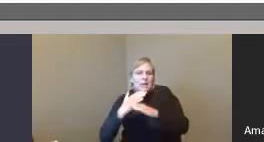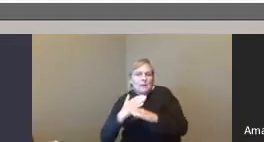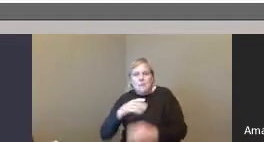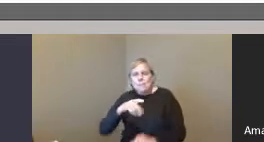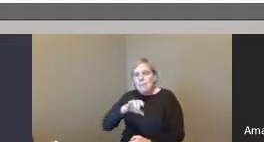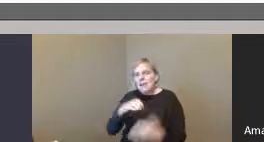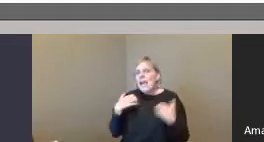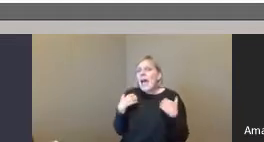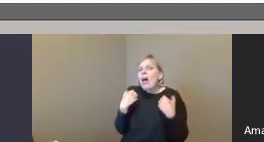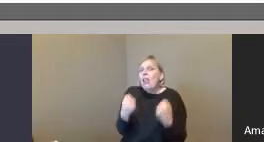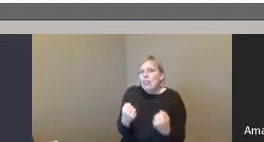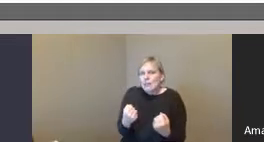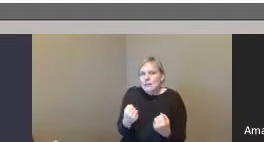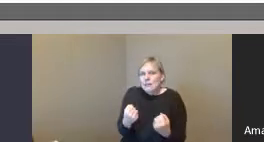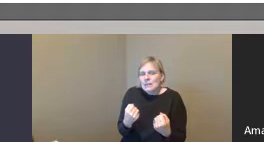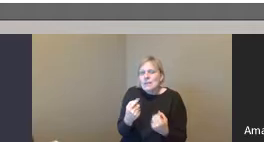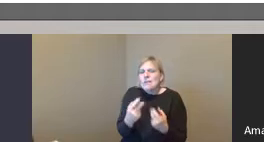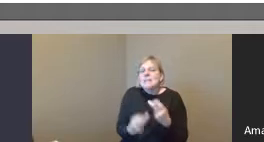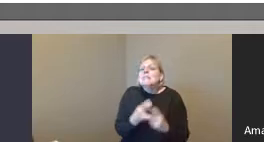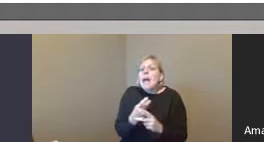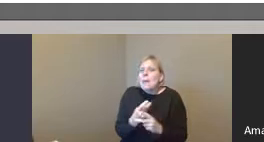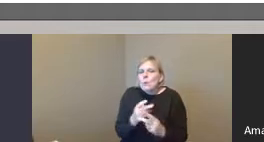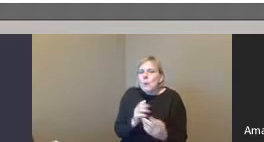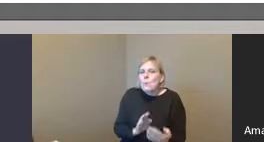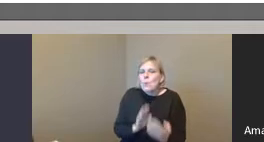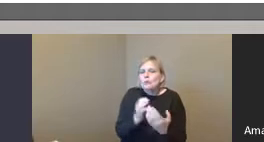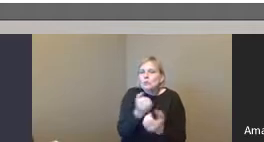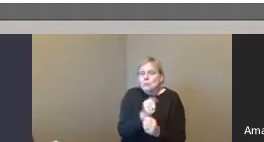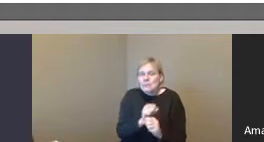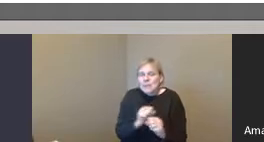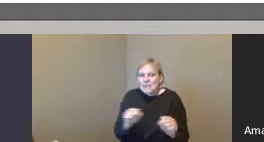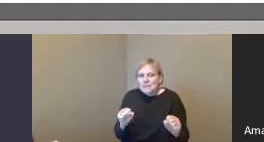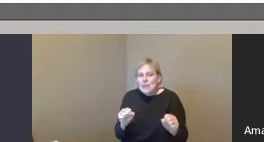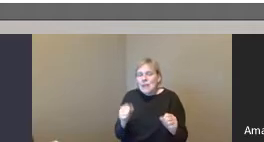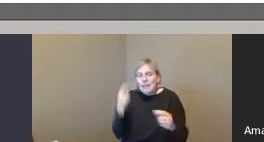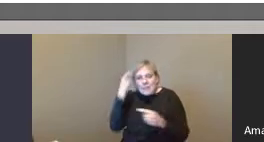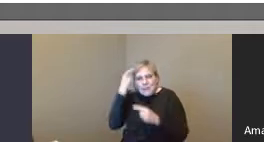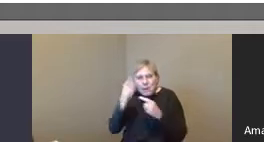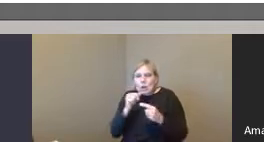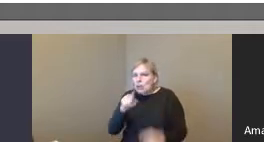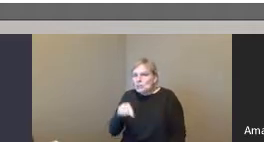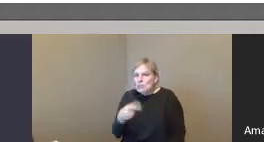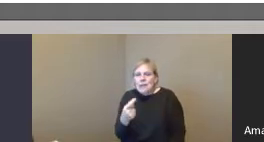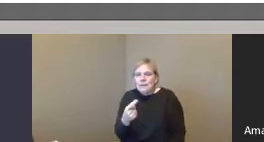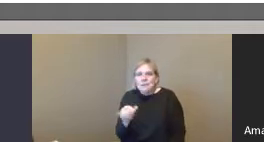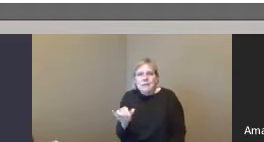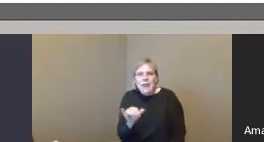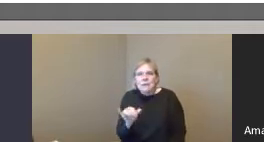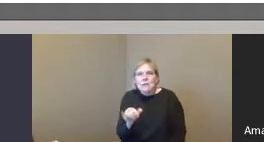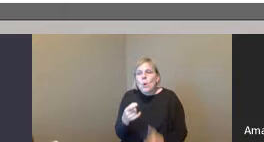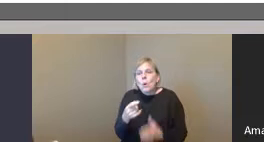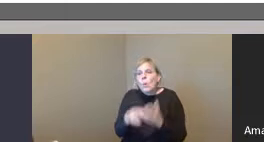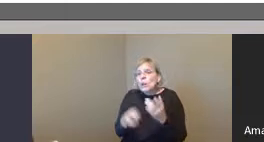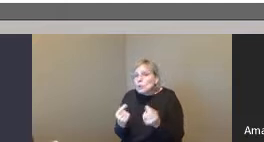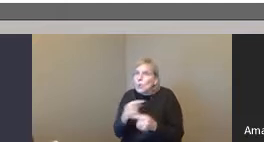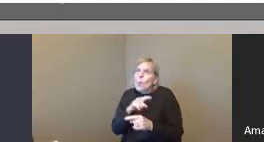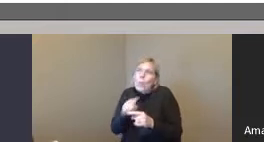health type of an approach to safety, thinking about it not just as what do you do